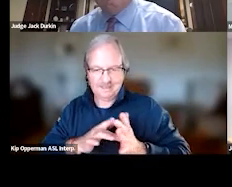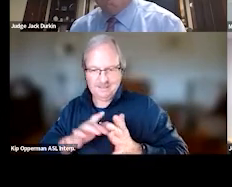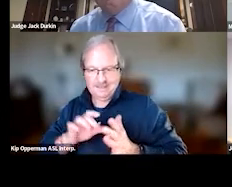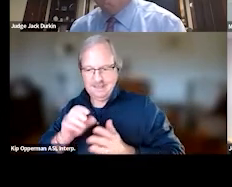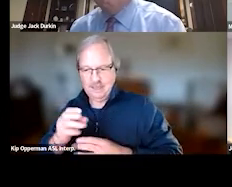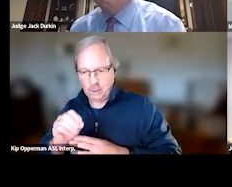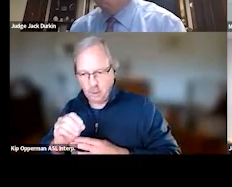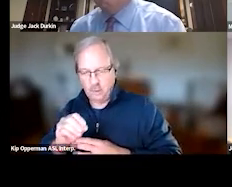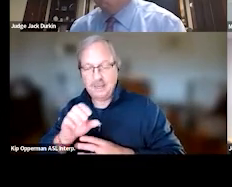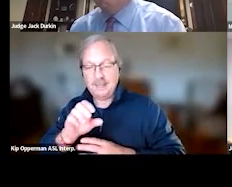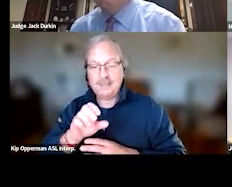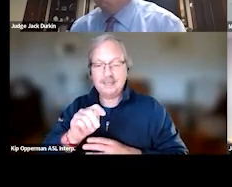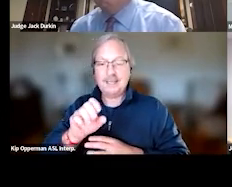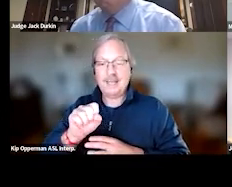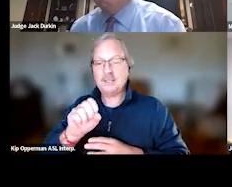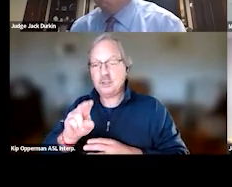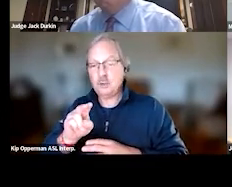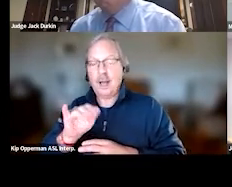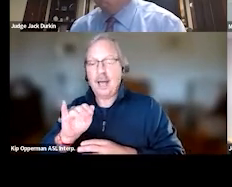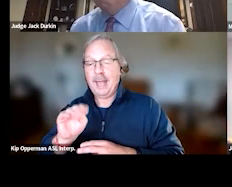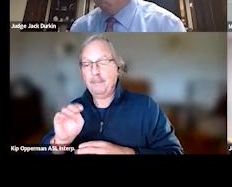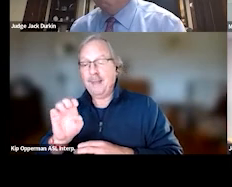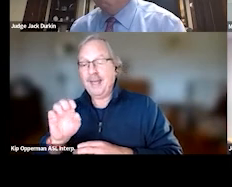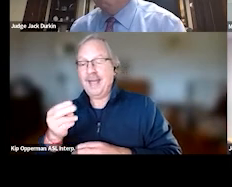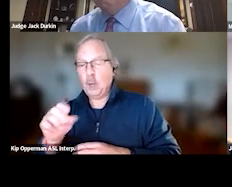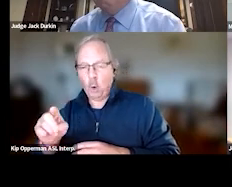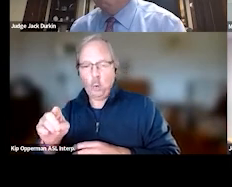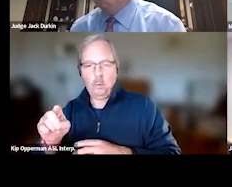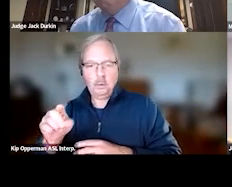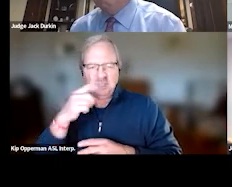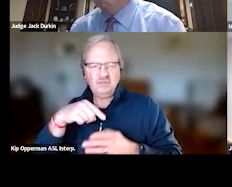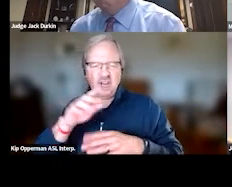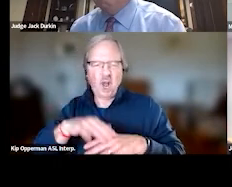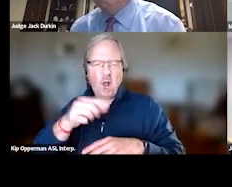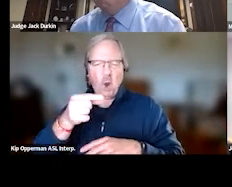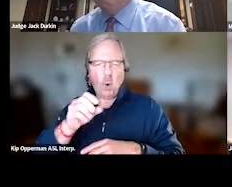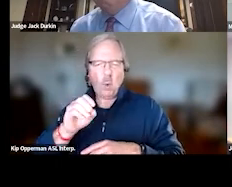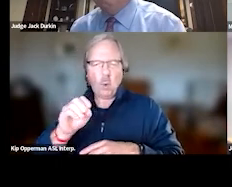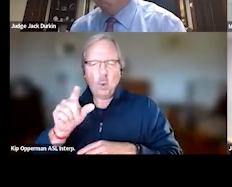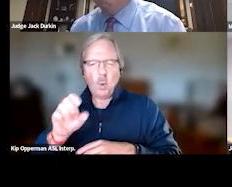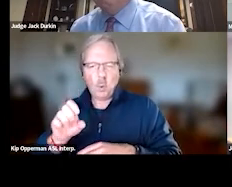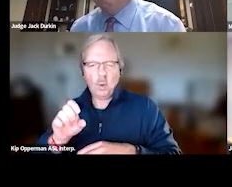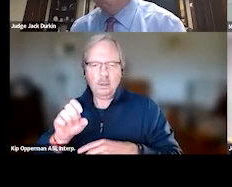ETSU I Am ECHO, if you want to check us out. Shameless plug. But